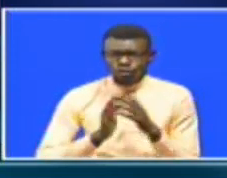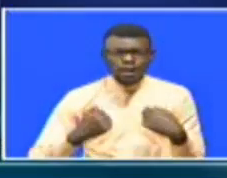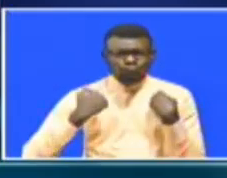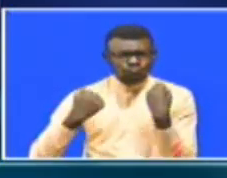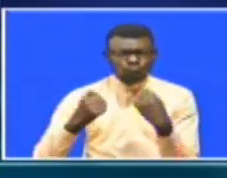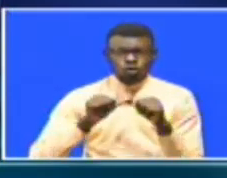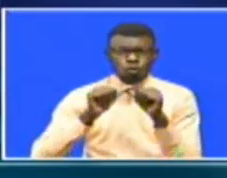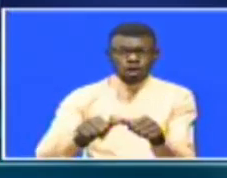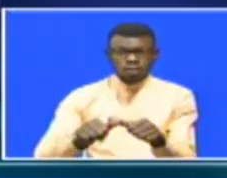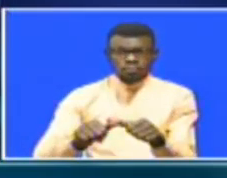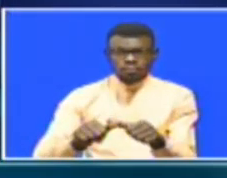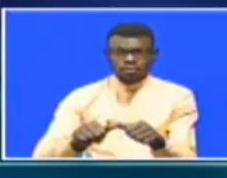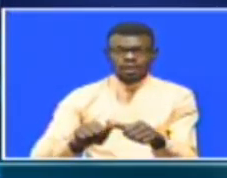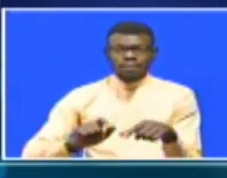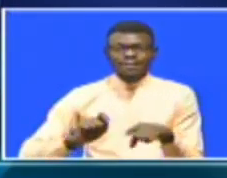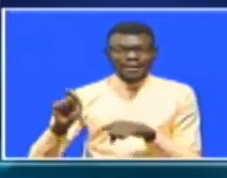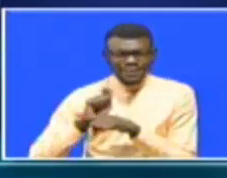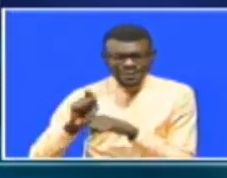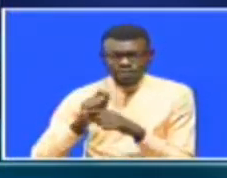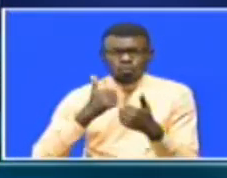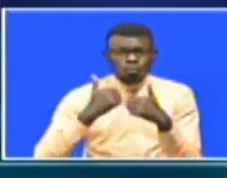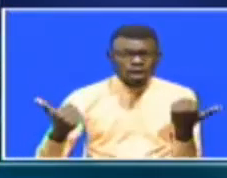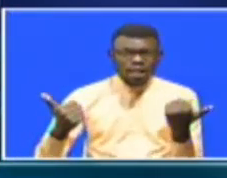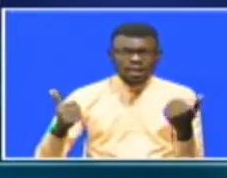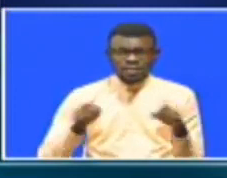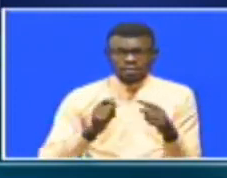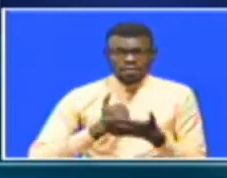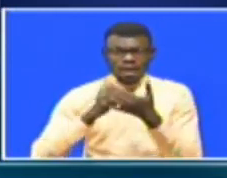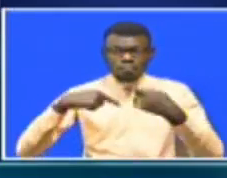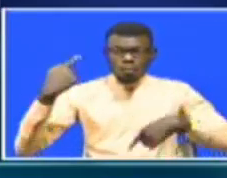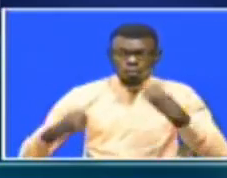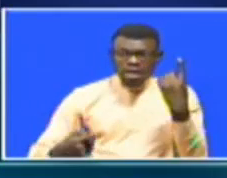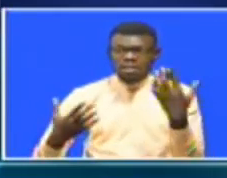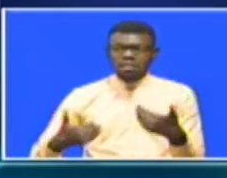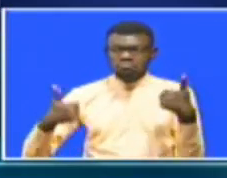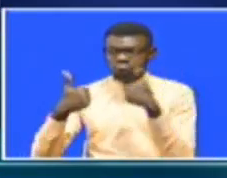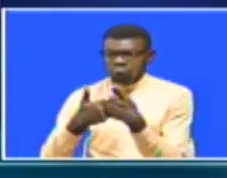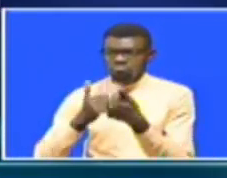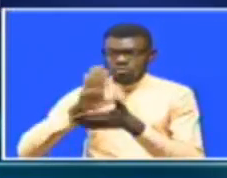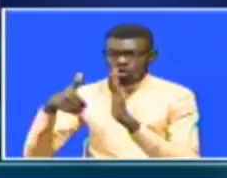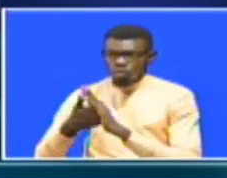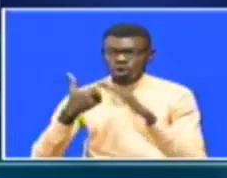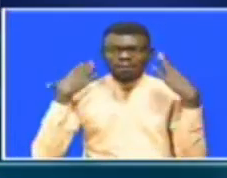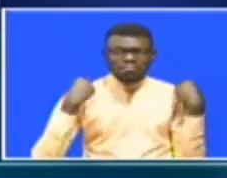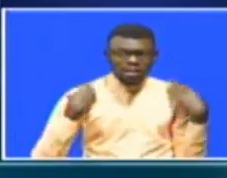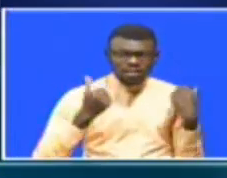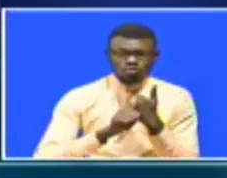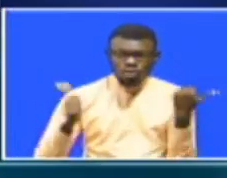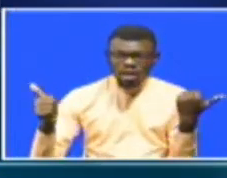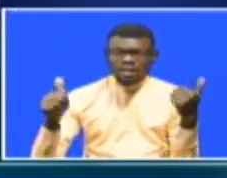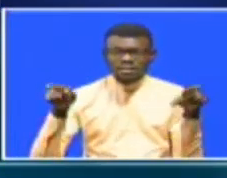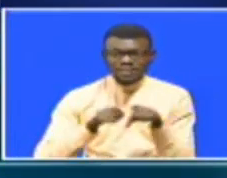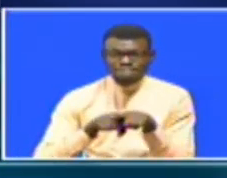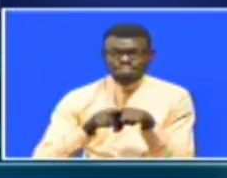game. Train very intentionally to be able to win each and every game, to be able to practice our systems, to be able to